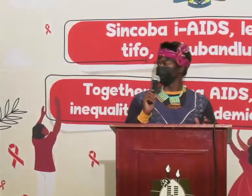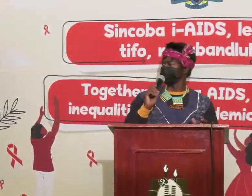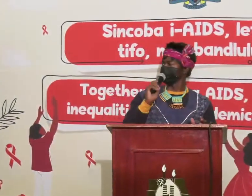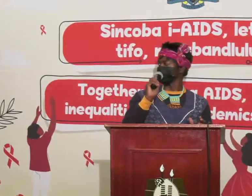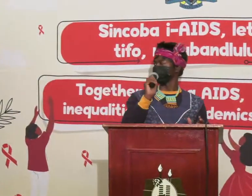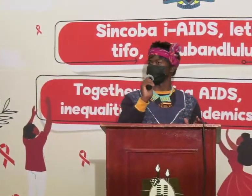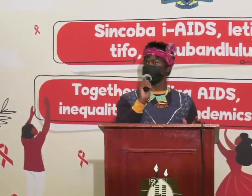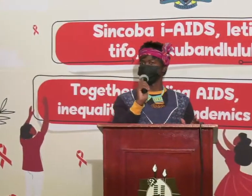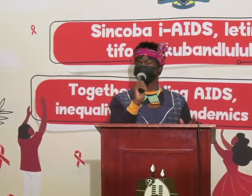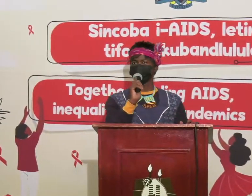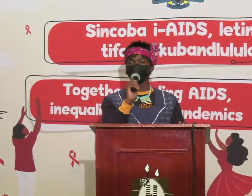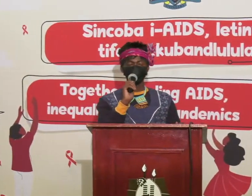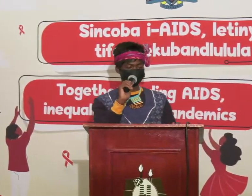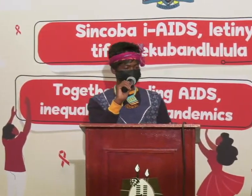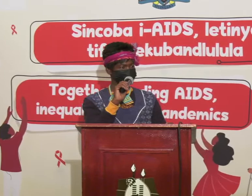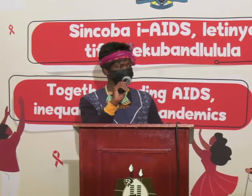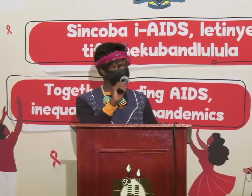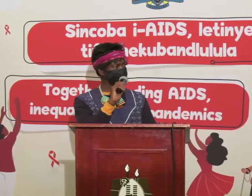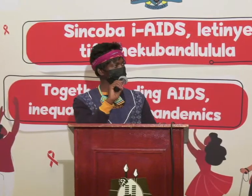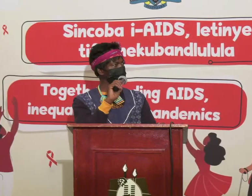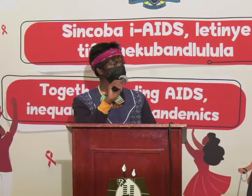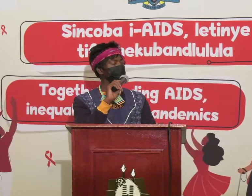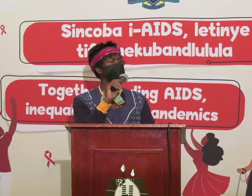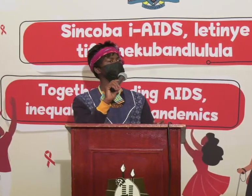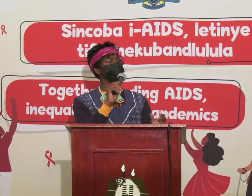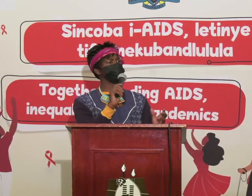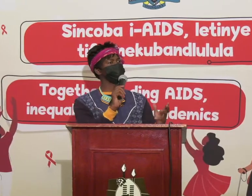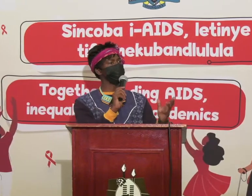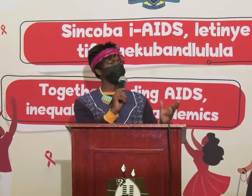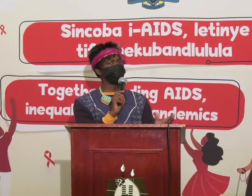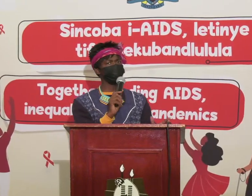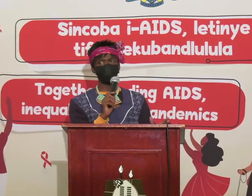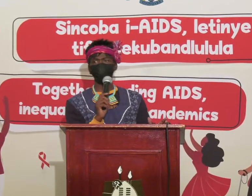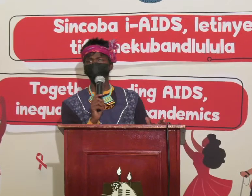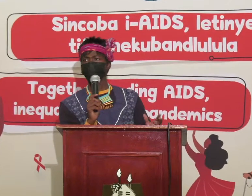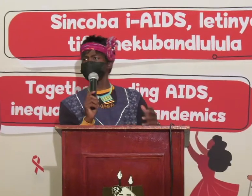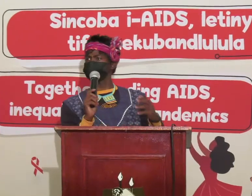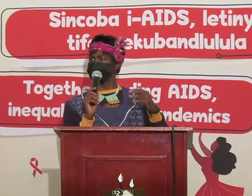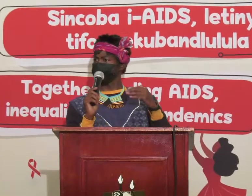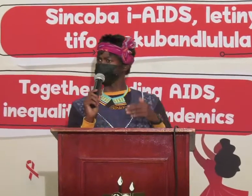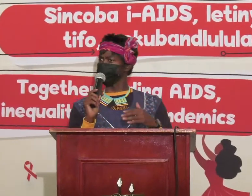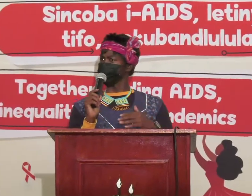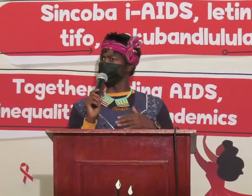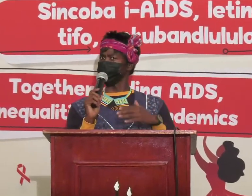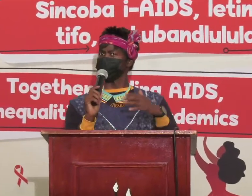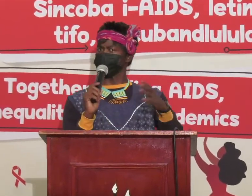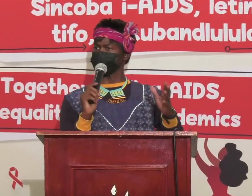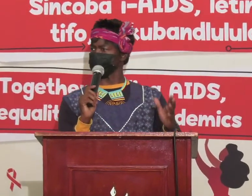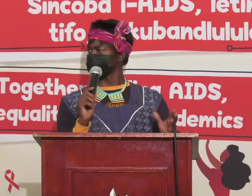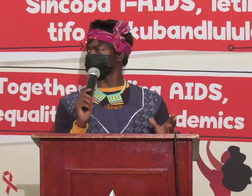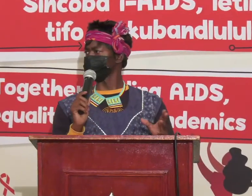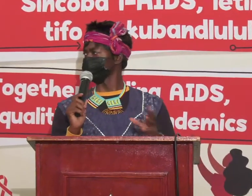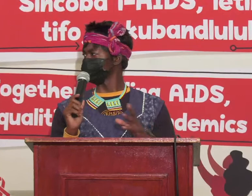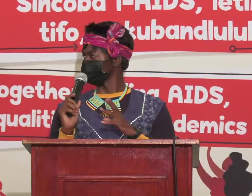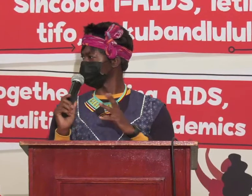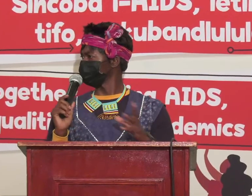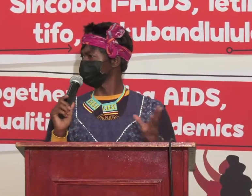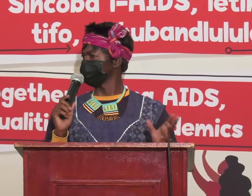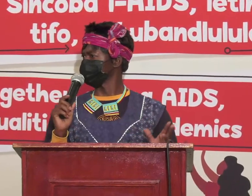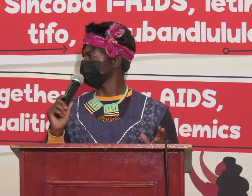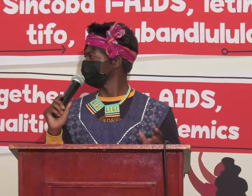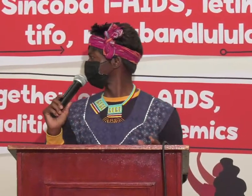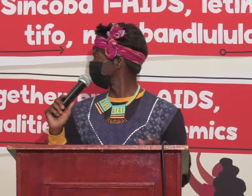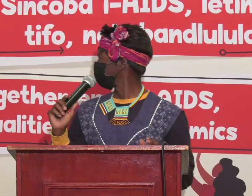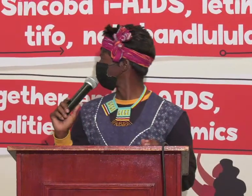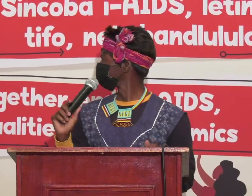Siyanibonani bantu abami egameni lika Jesu. Kangina ushumayela bomuntu la emzaleni ungabangale nje kwa 40 lo gama